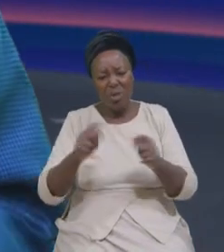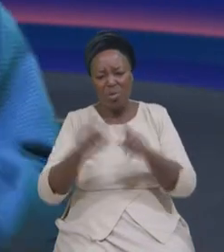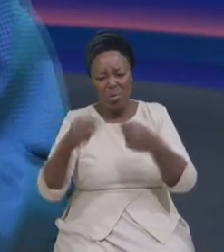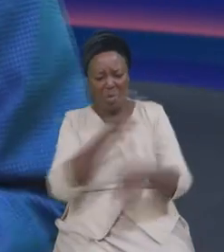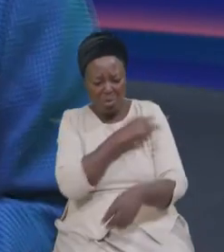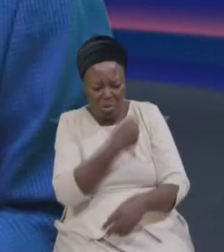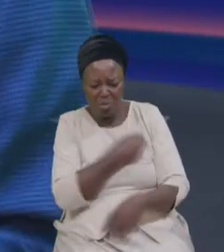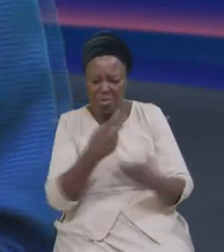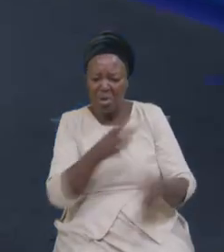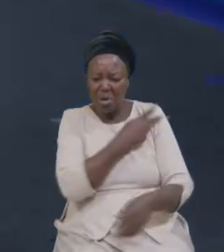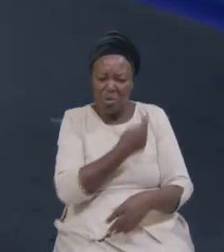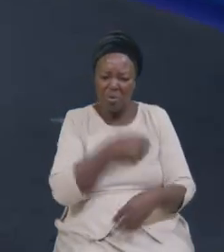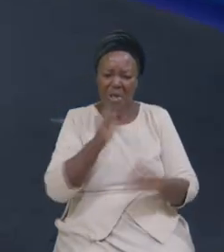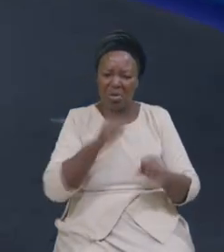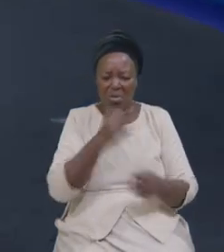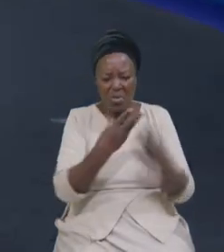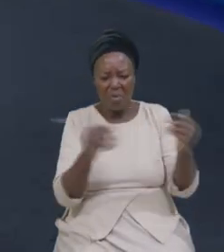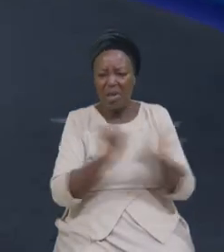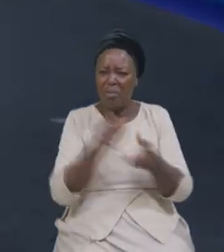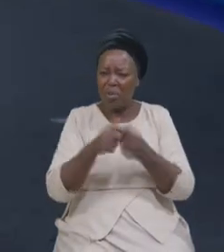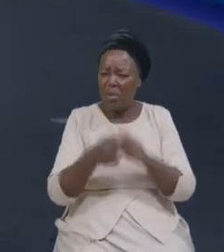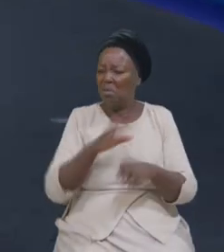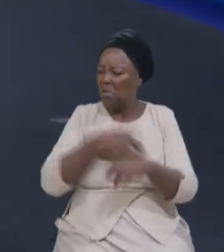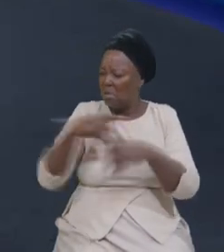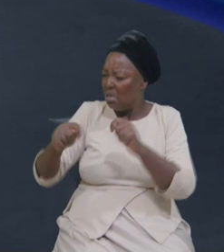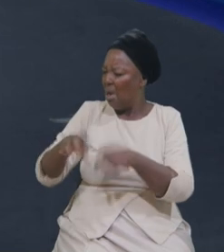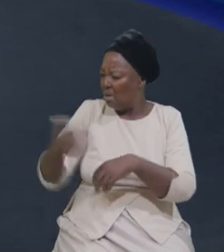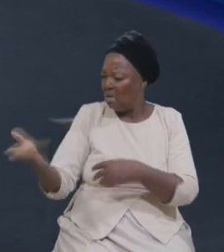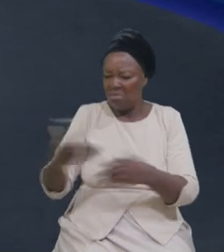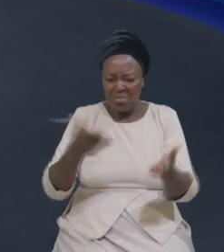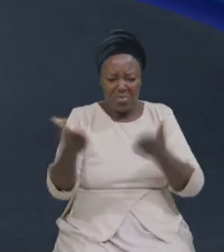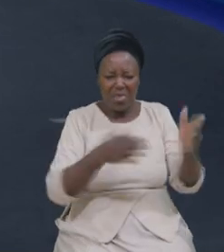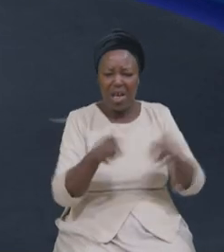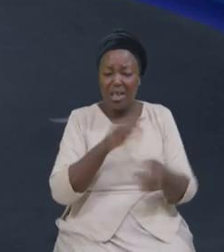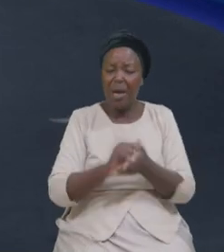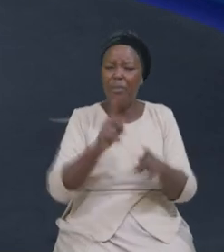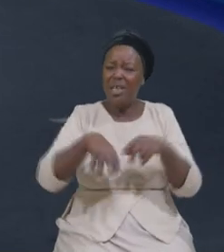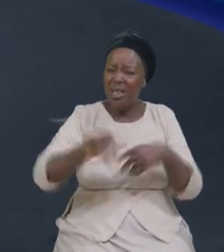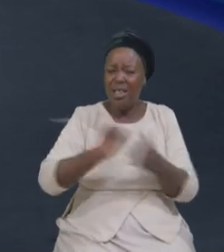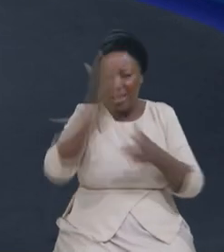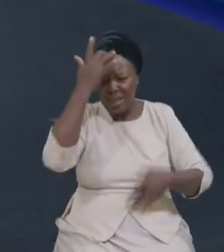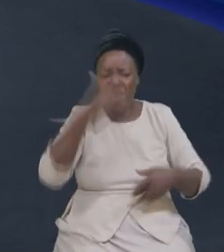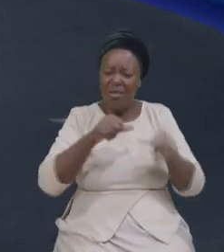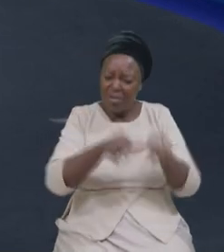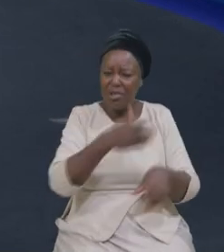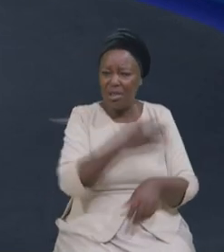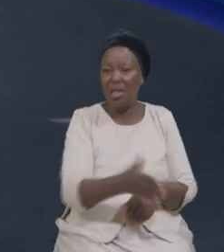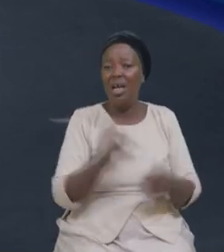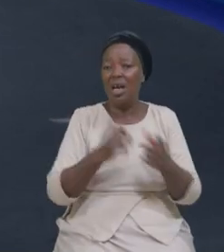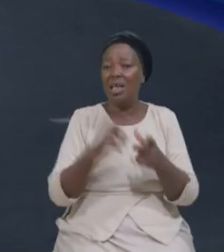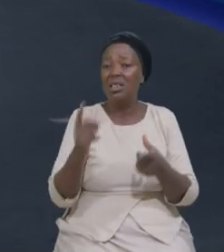nothing works. And they, you know, it's happened to somebody before, and this is what they use, this is how they went through, and yet nothing